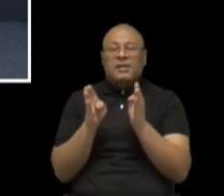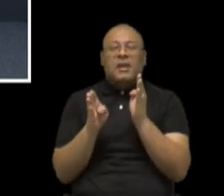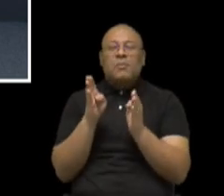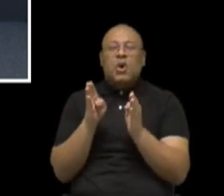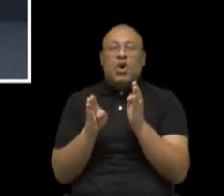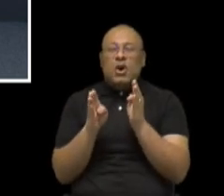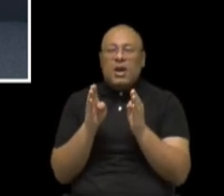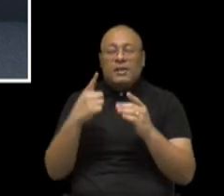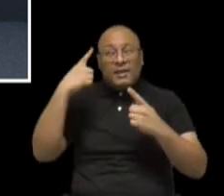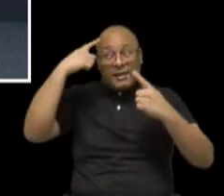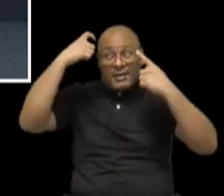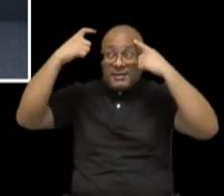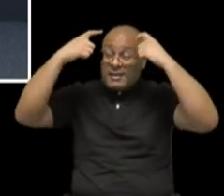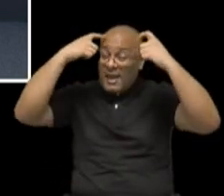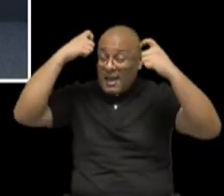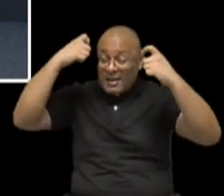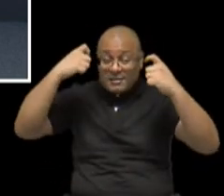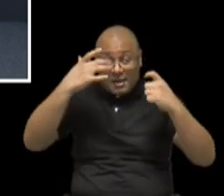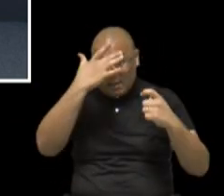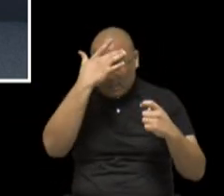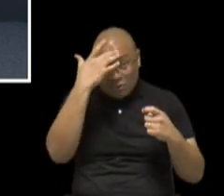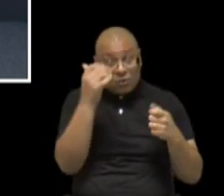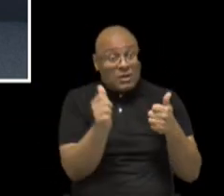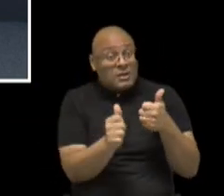new ideas of people to approach.